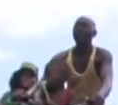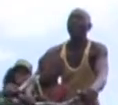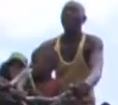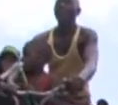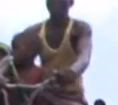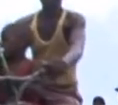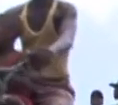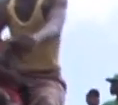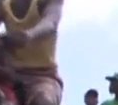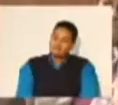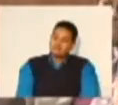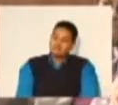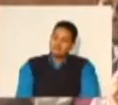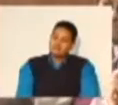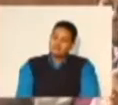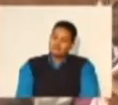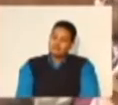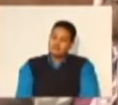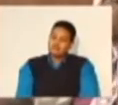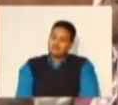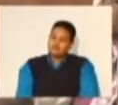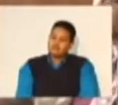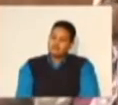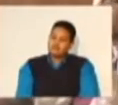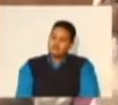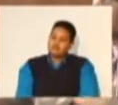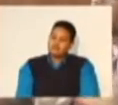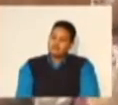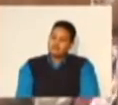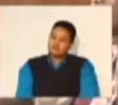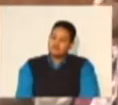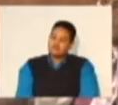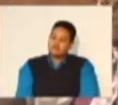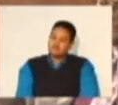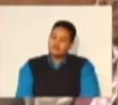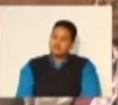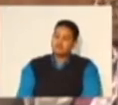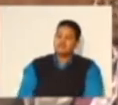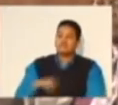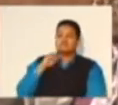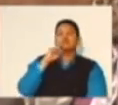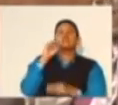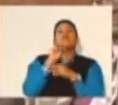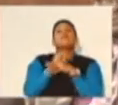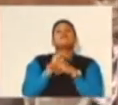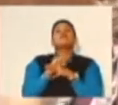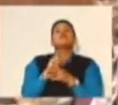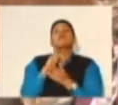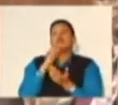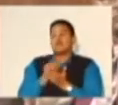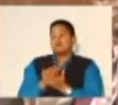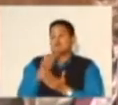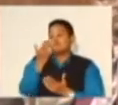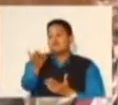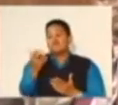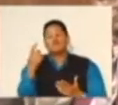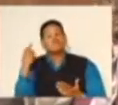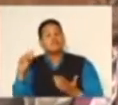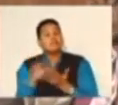a political move. The Minister presented me with the green paper today. He will table